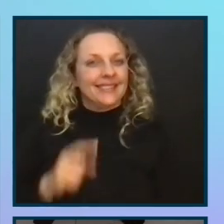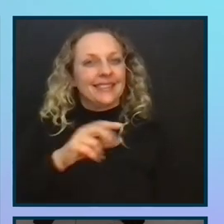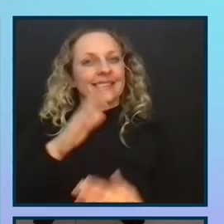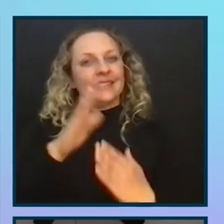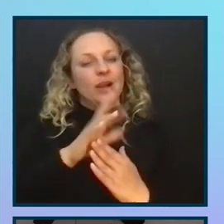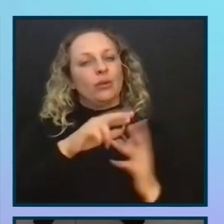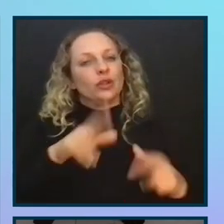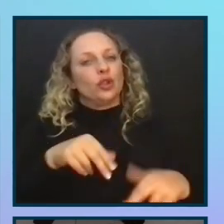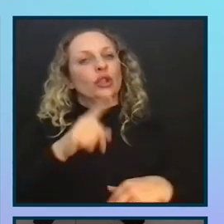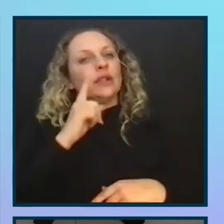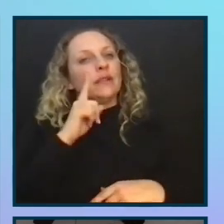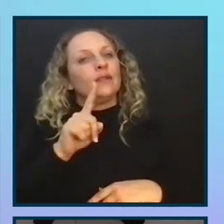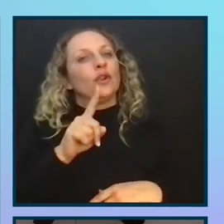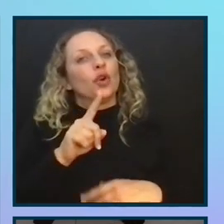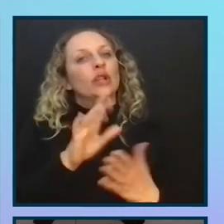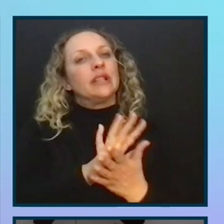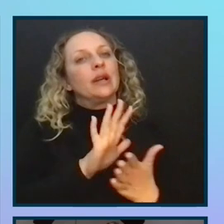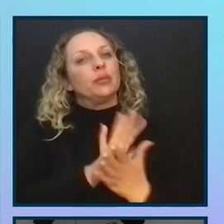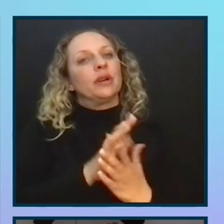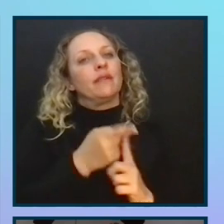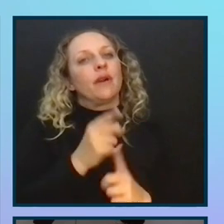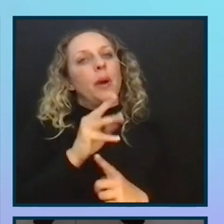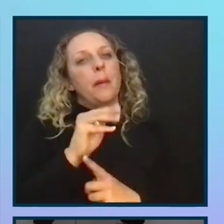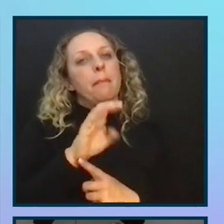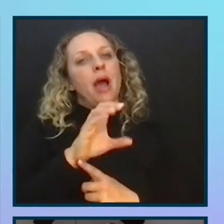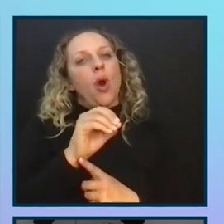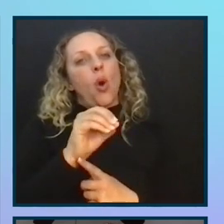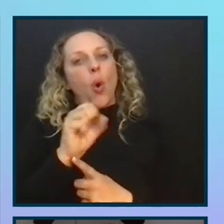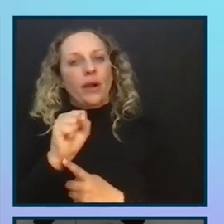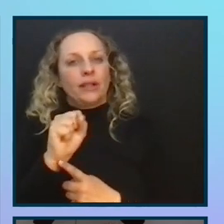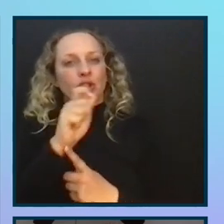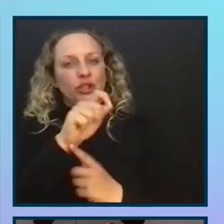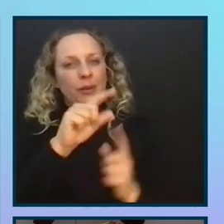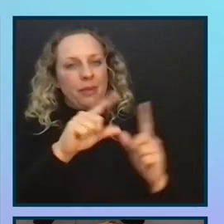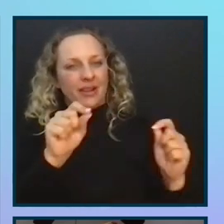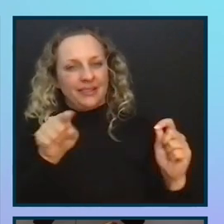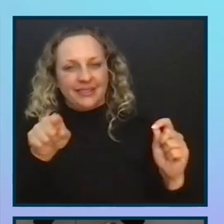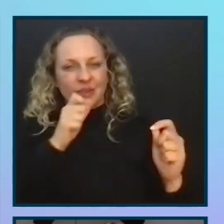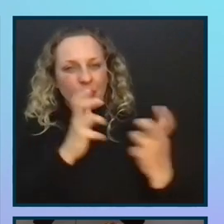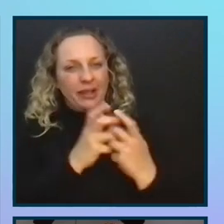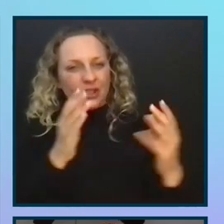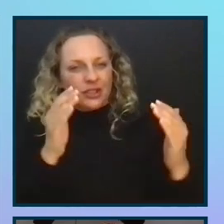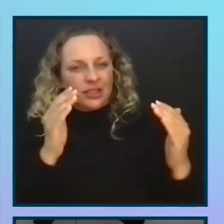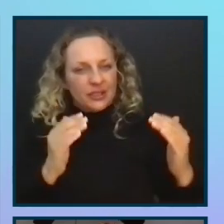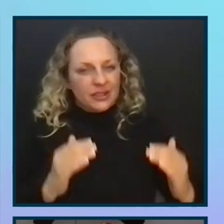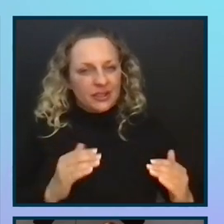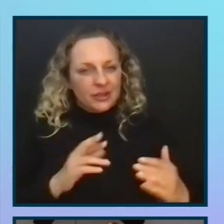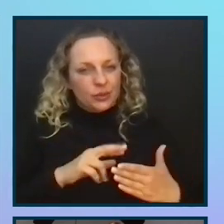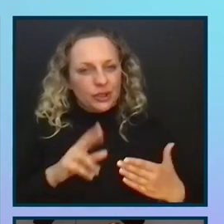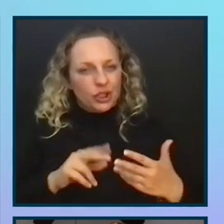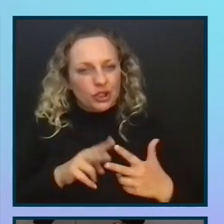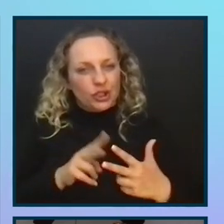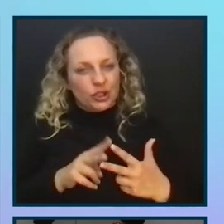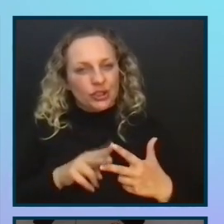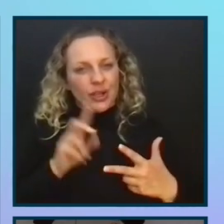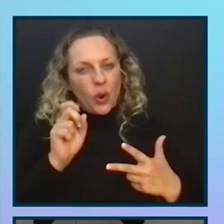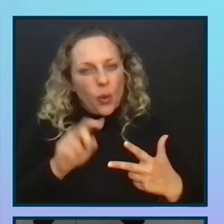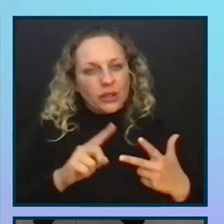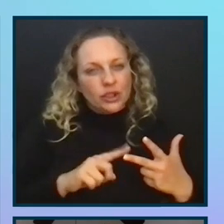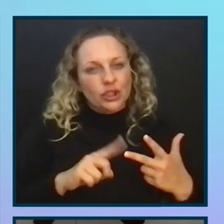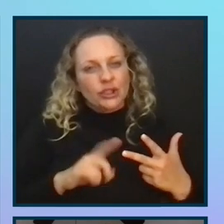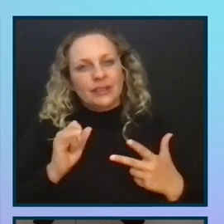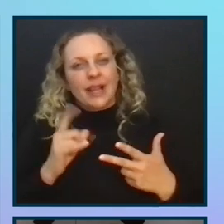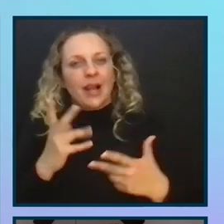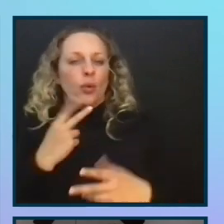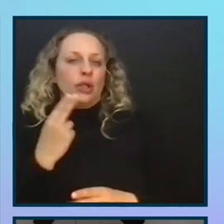documentation is a documentation from macOS's checkbox. That's not right. And then the next two results are questions and articles from Medium and